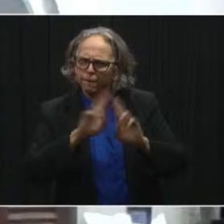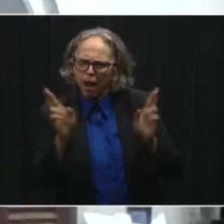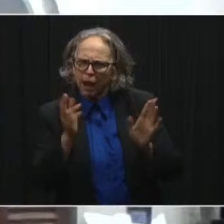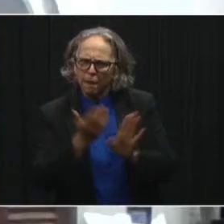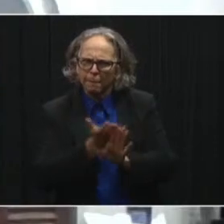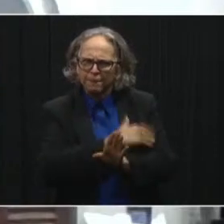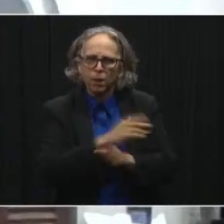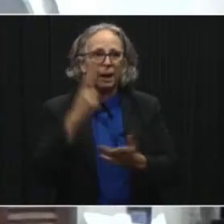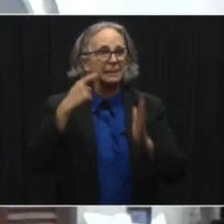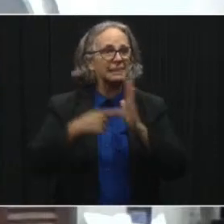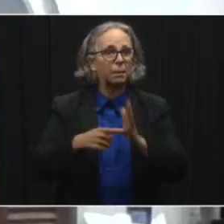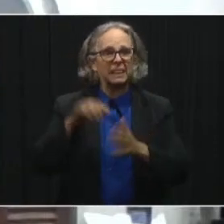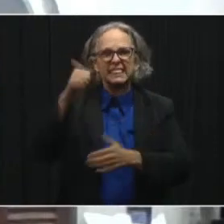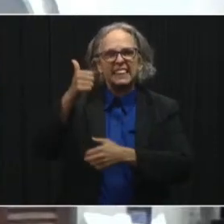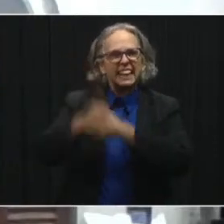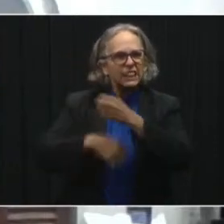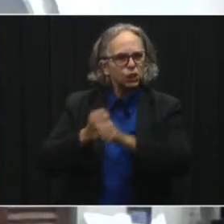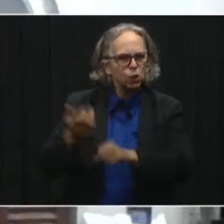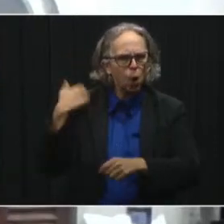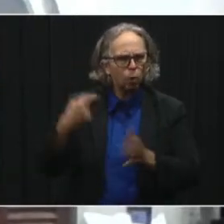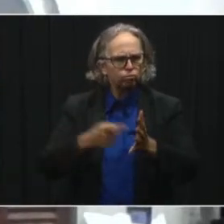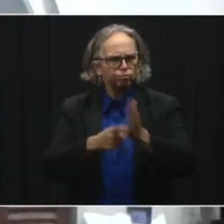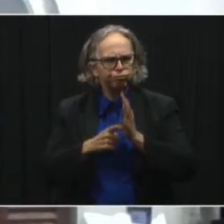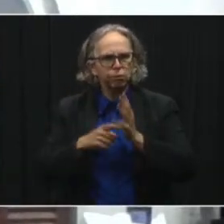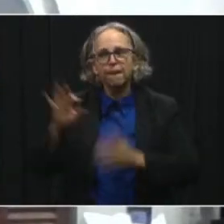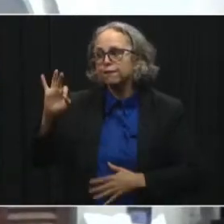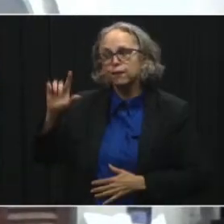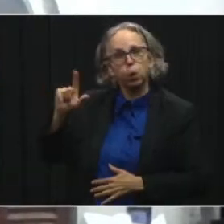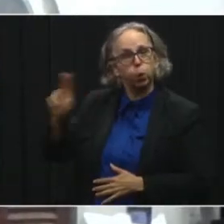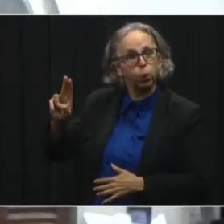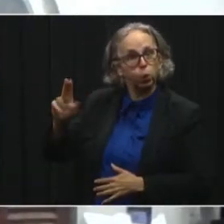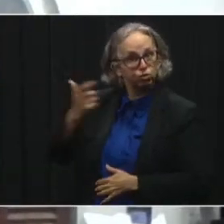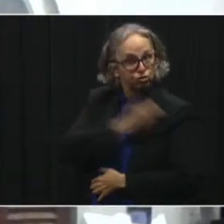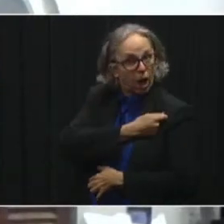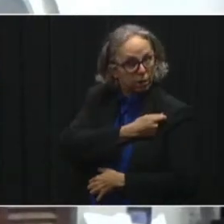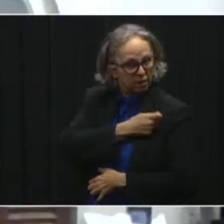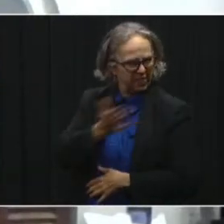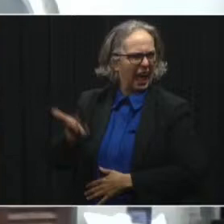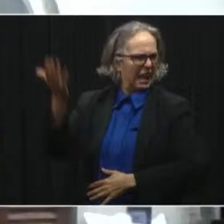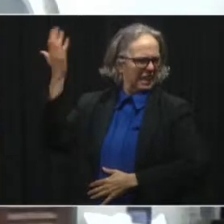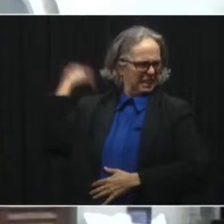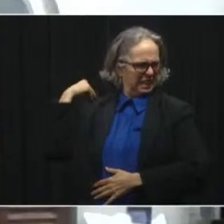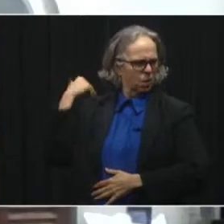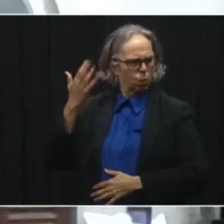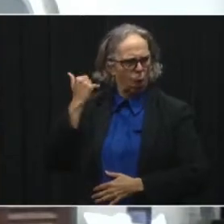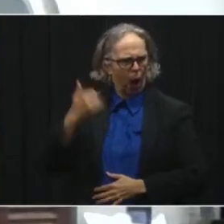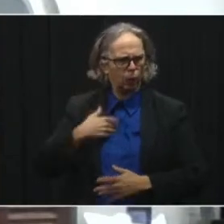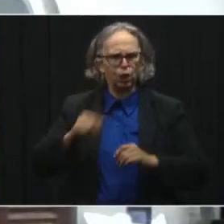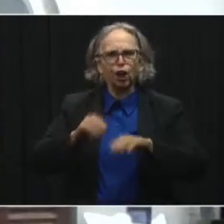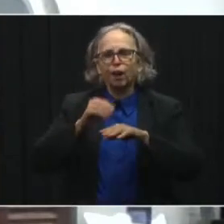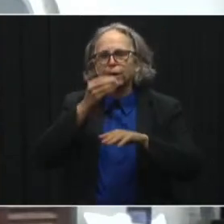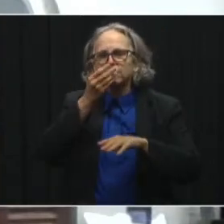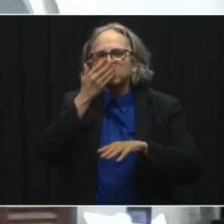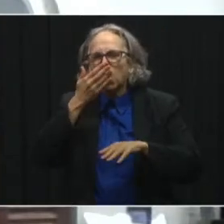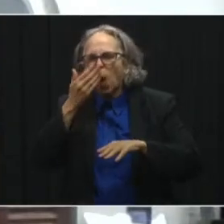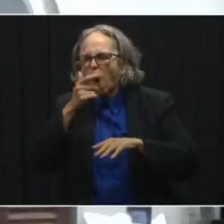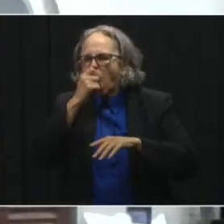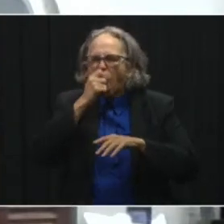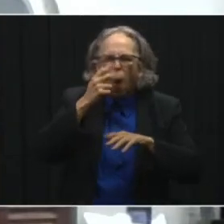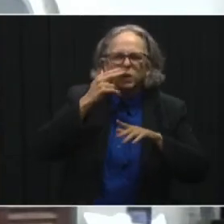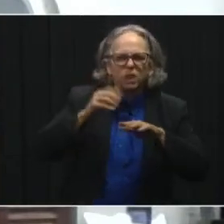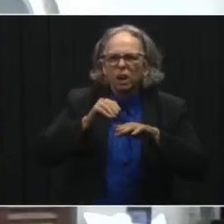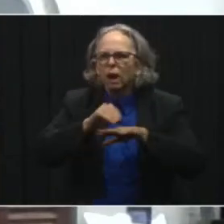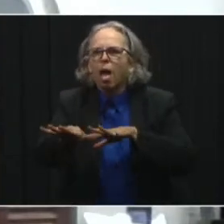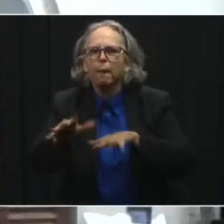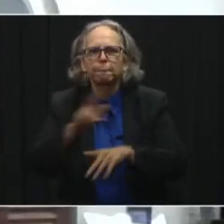started mandating, listen, if you want to work around patients, because we put them at risk. And so it's not a new thing